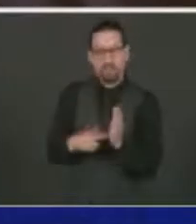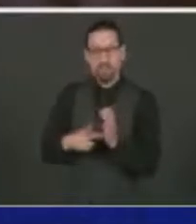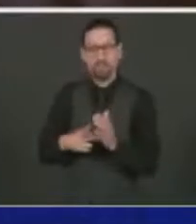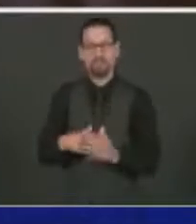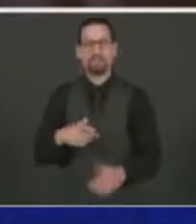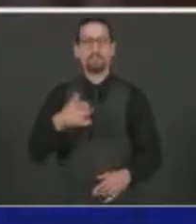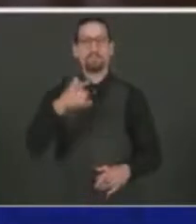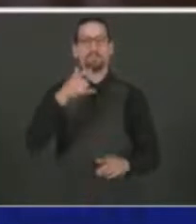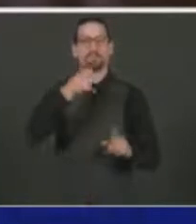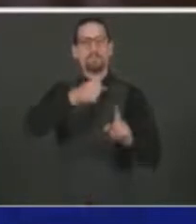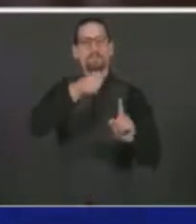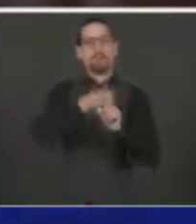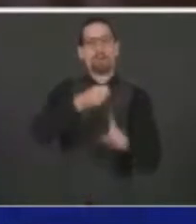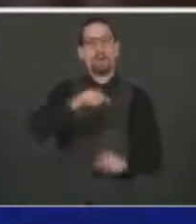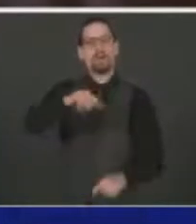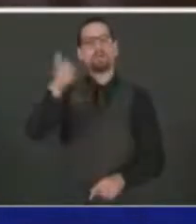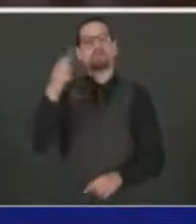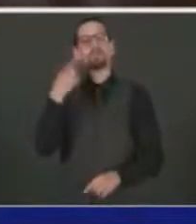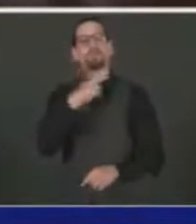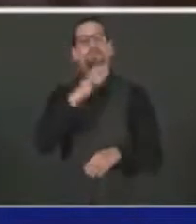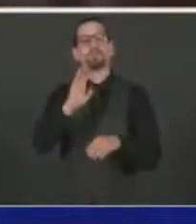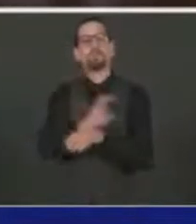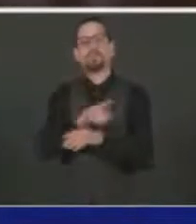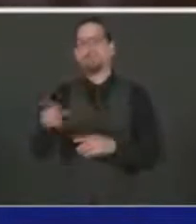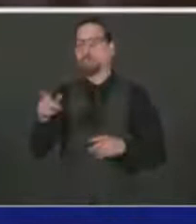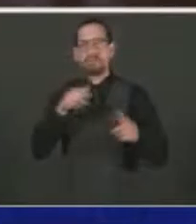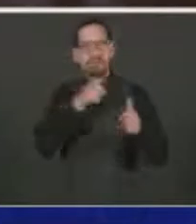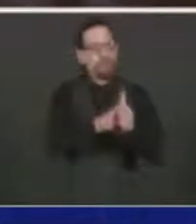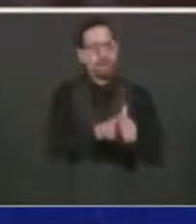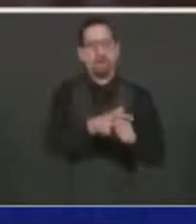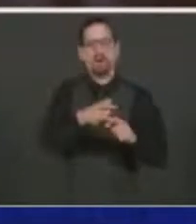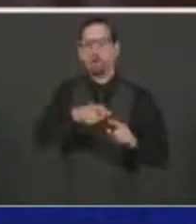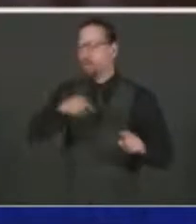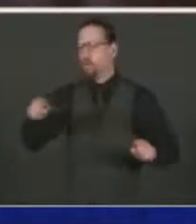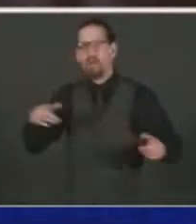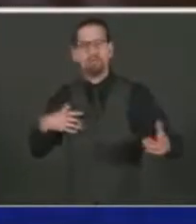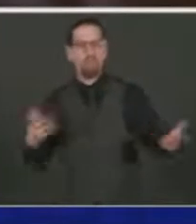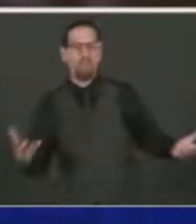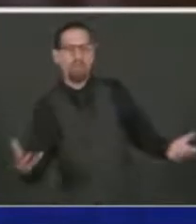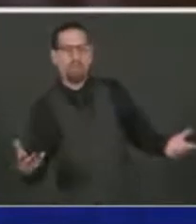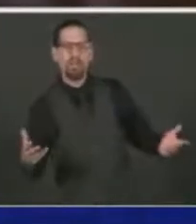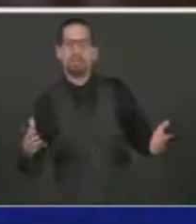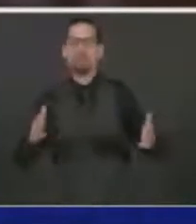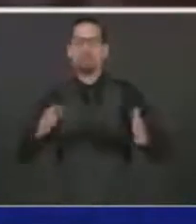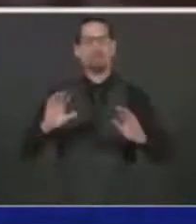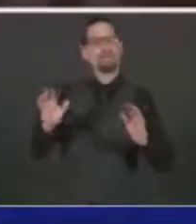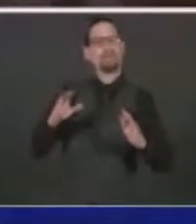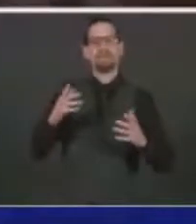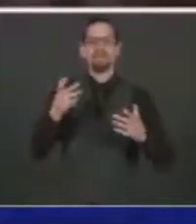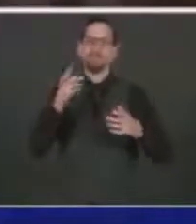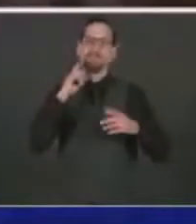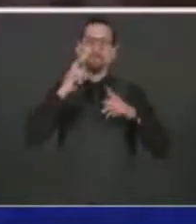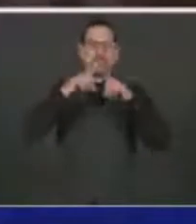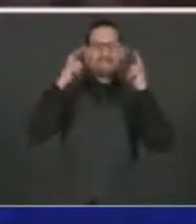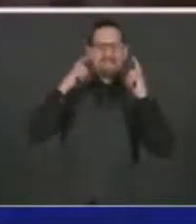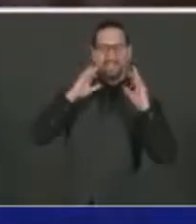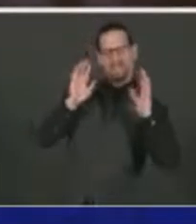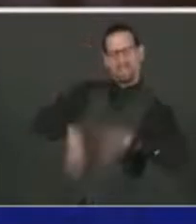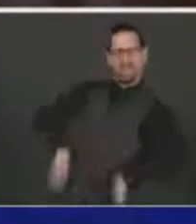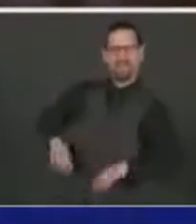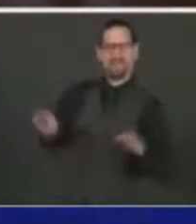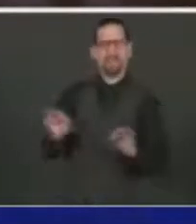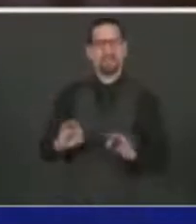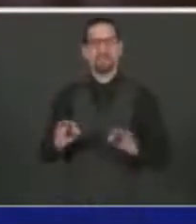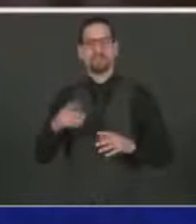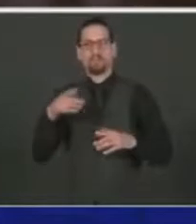If you are a shopper, if you go out shopping to retail operations and refuse to wear your mask and get